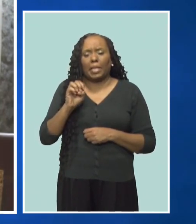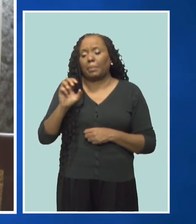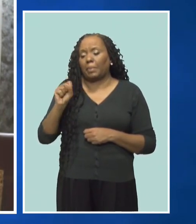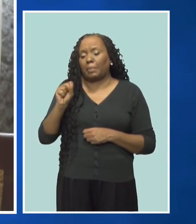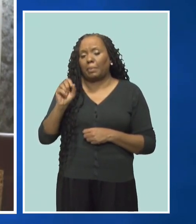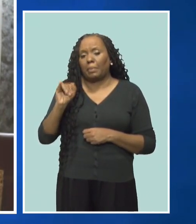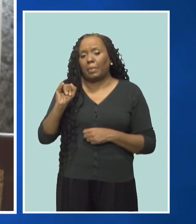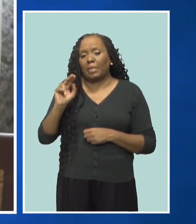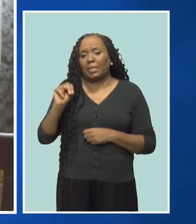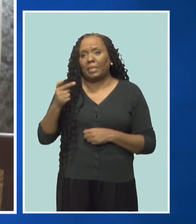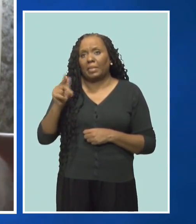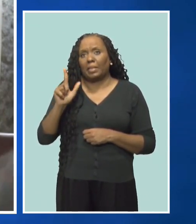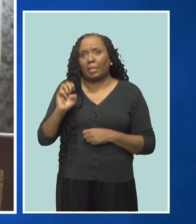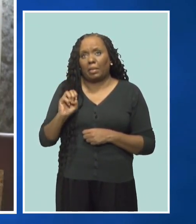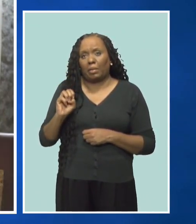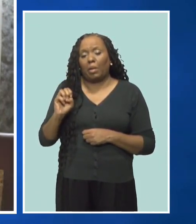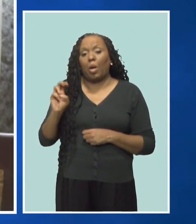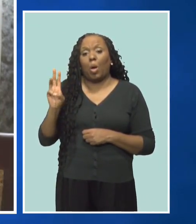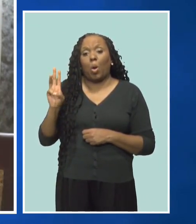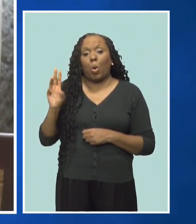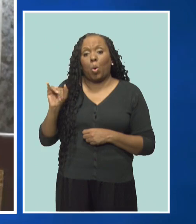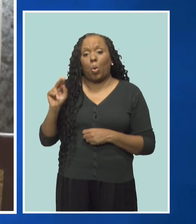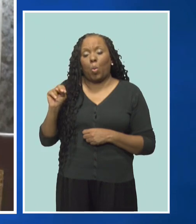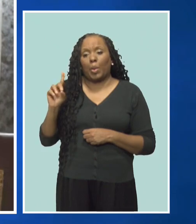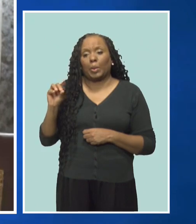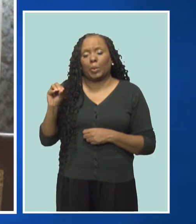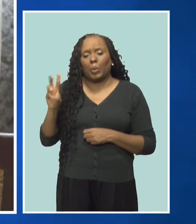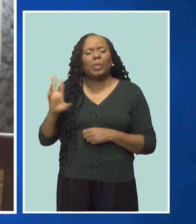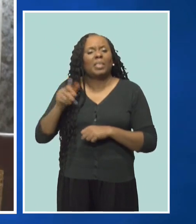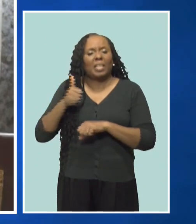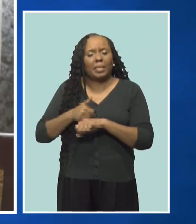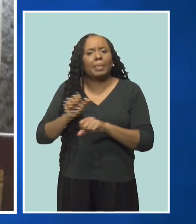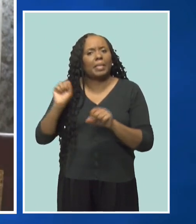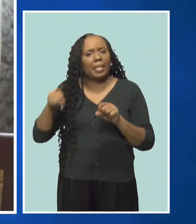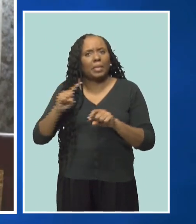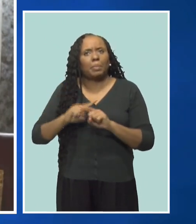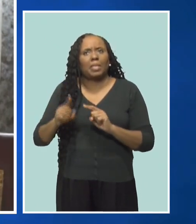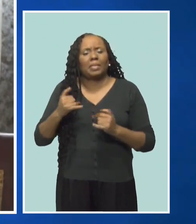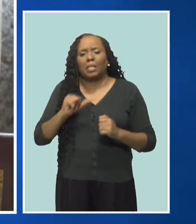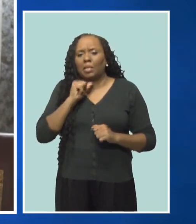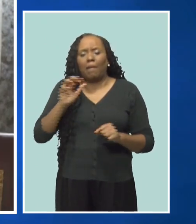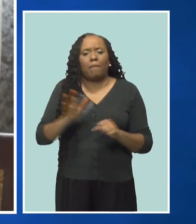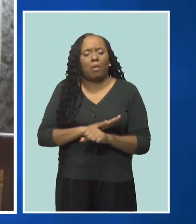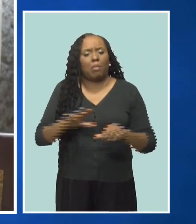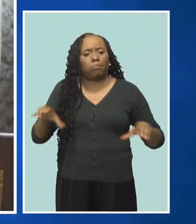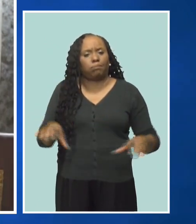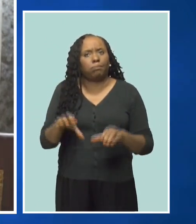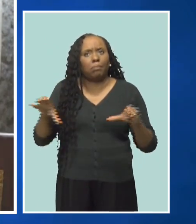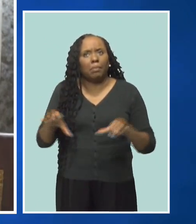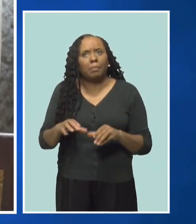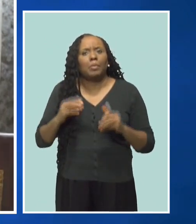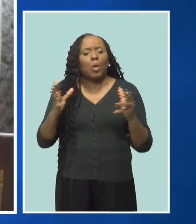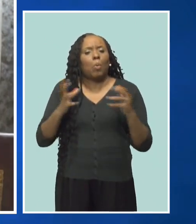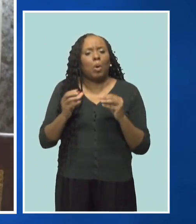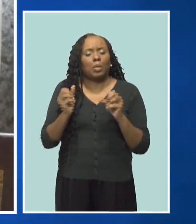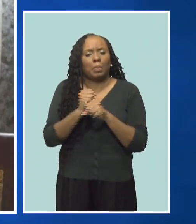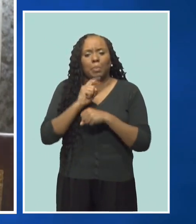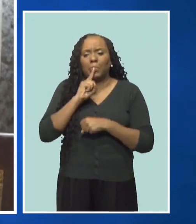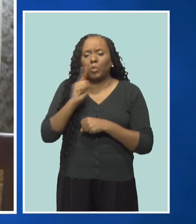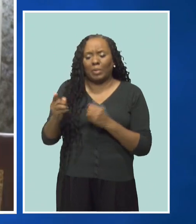still remains to be operationalized on the ground. And it still needs to have the Easy Pay